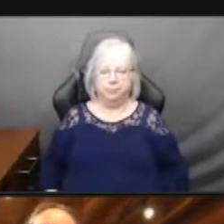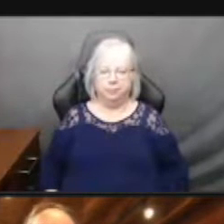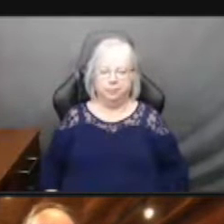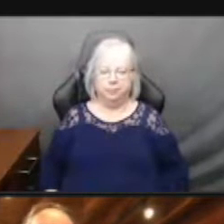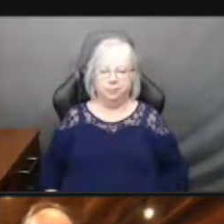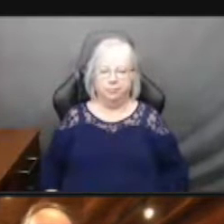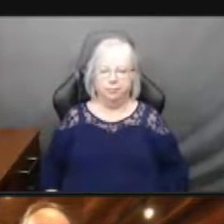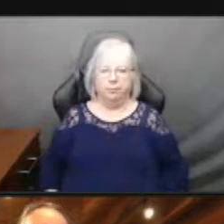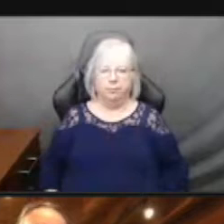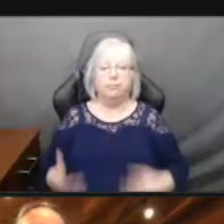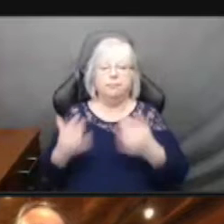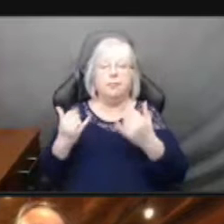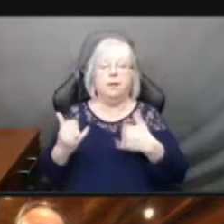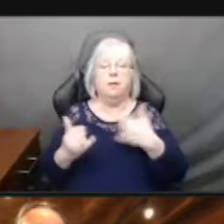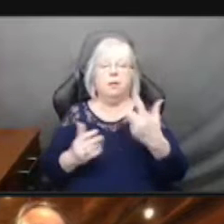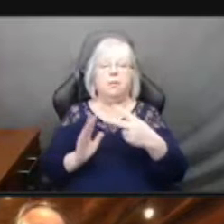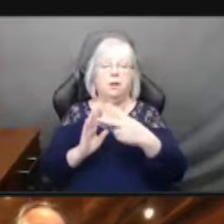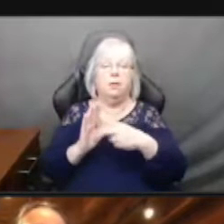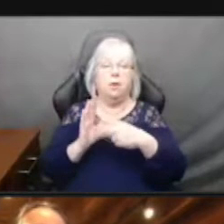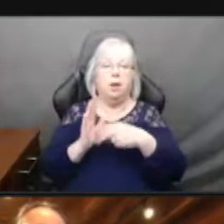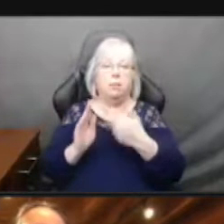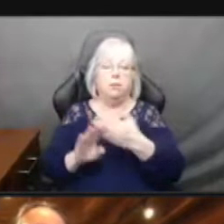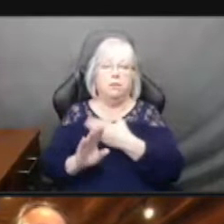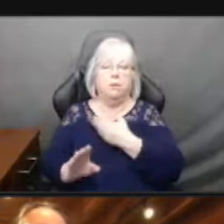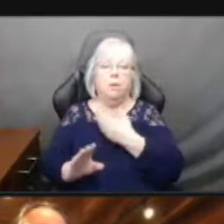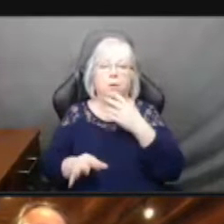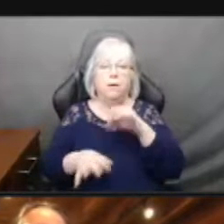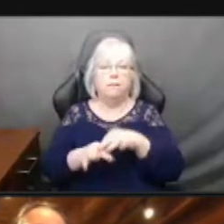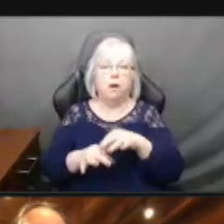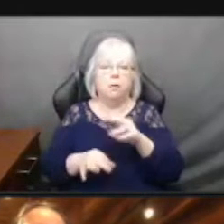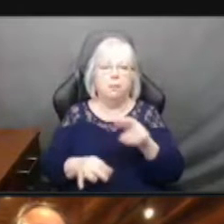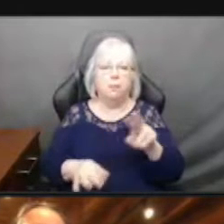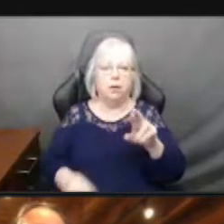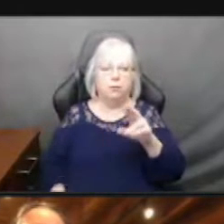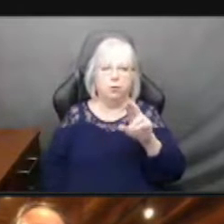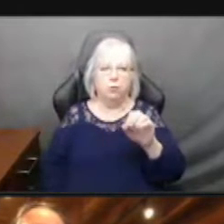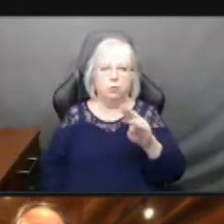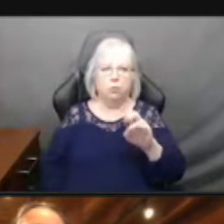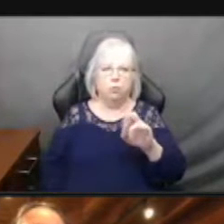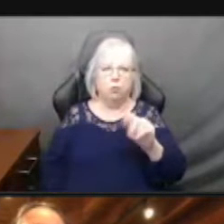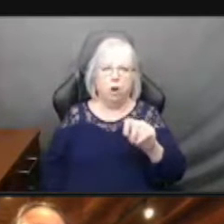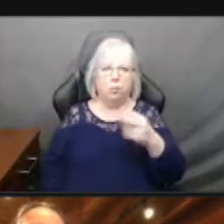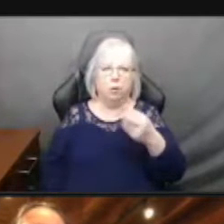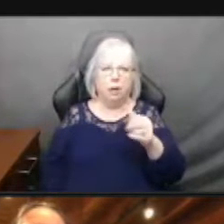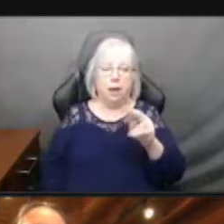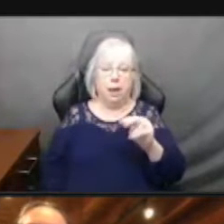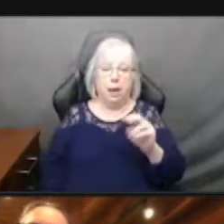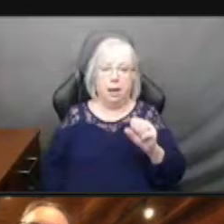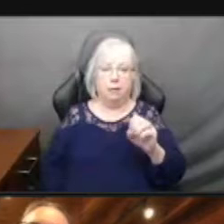We've now had three readings before we call the vote. Mr. Robert Hanson.